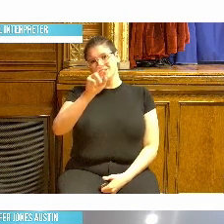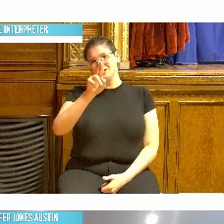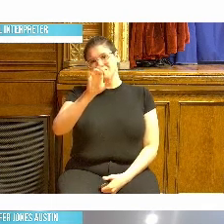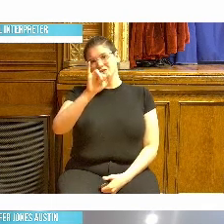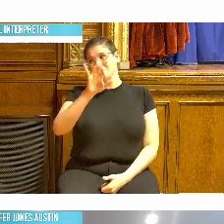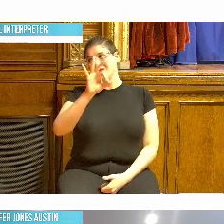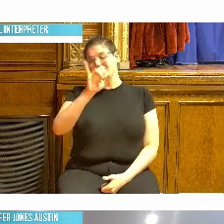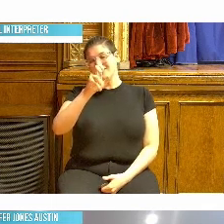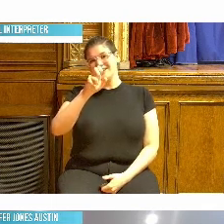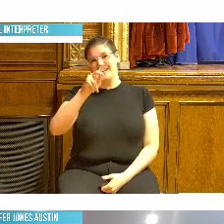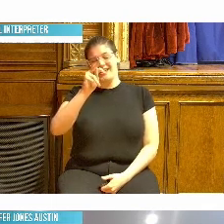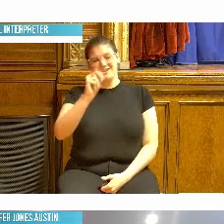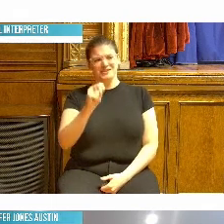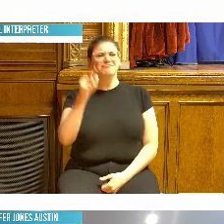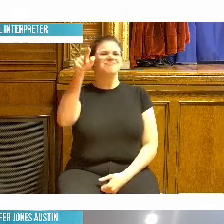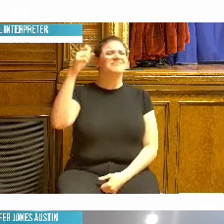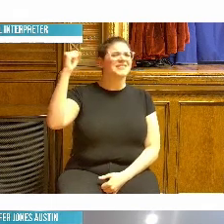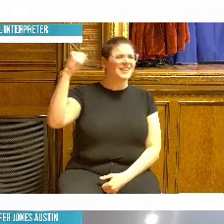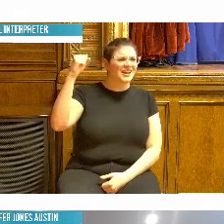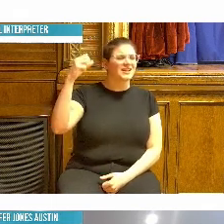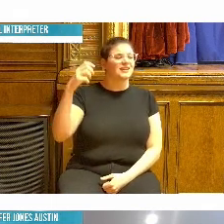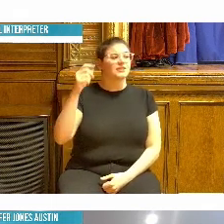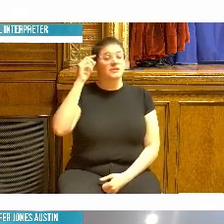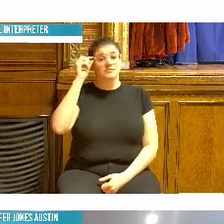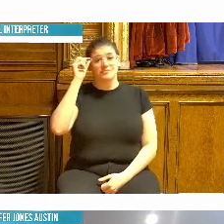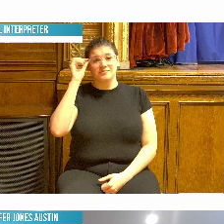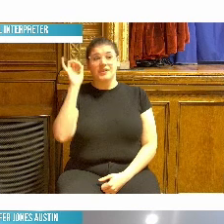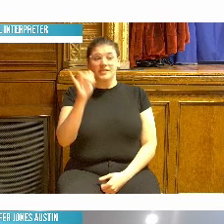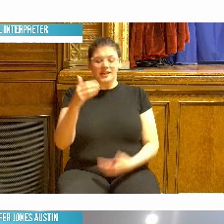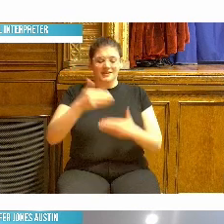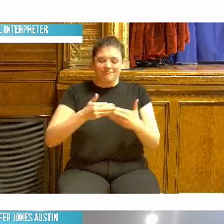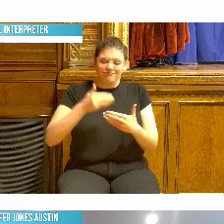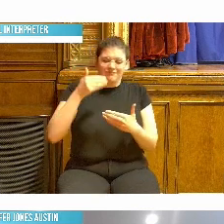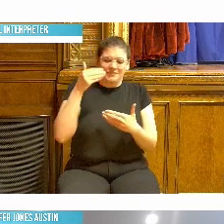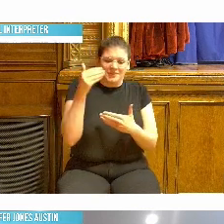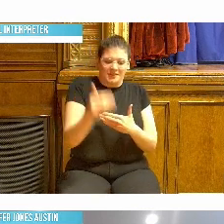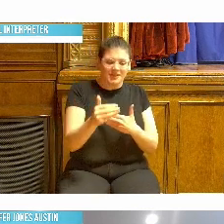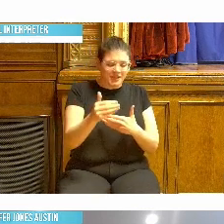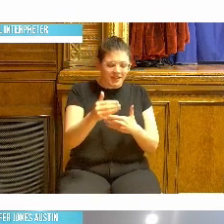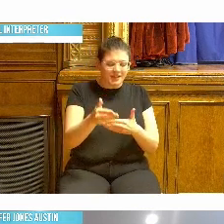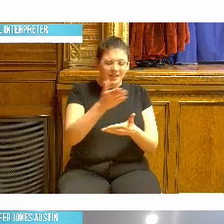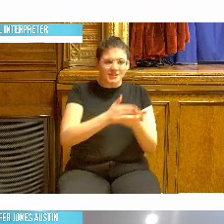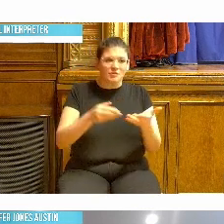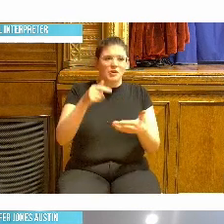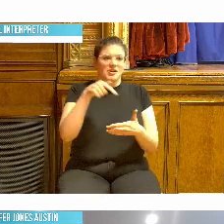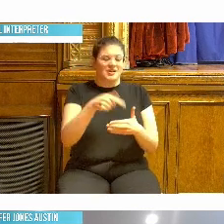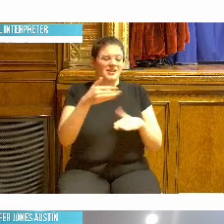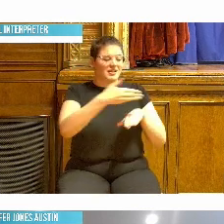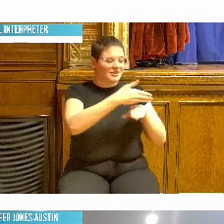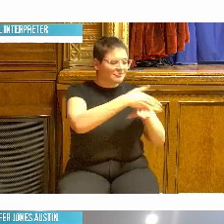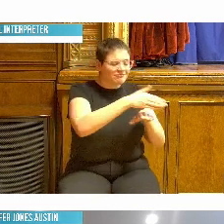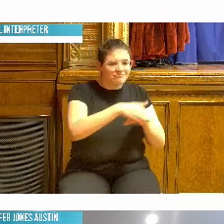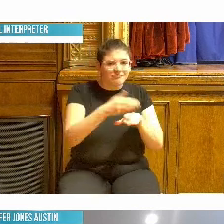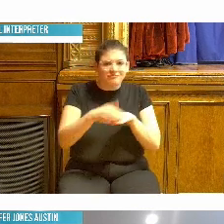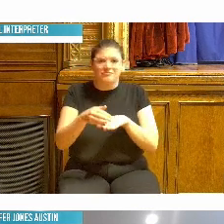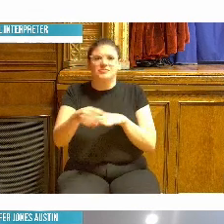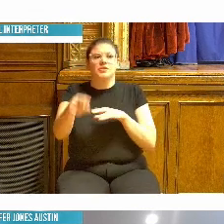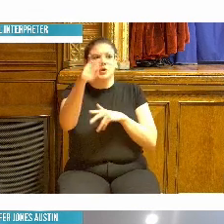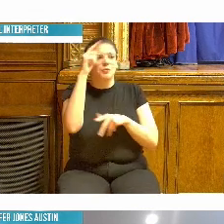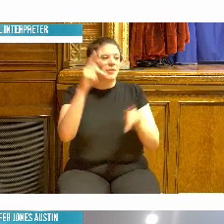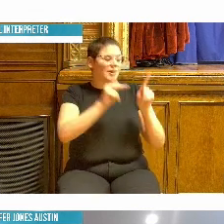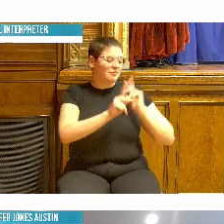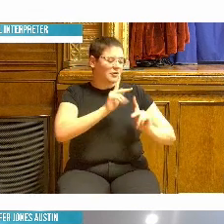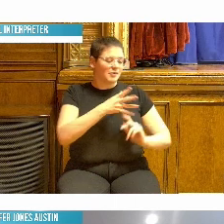of this ongoing displacement of Black people and Black culture. And it is attributed to market forces. The market forces come